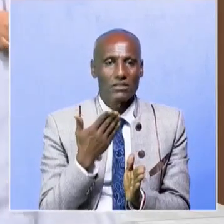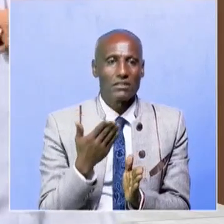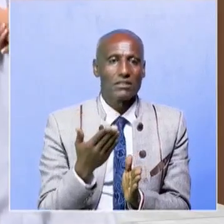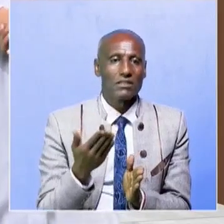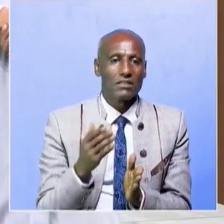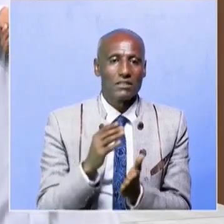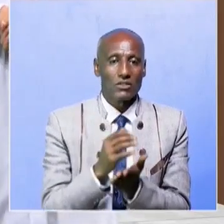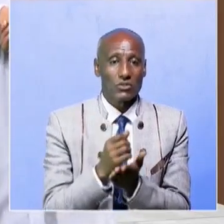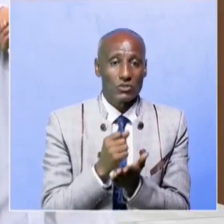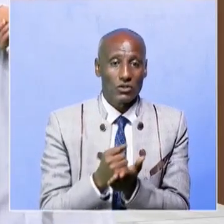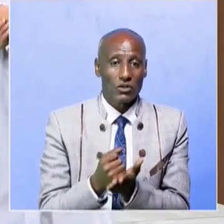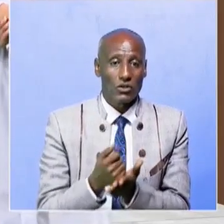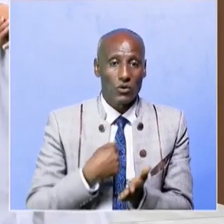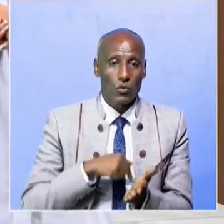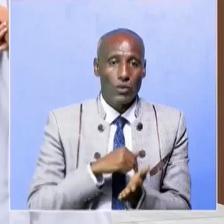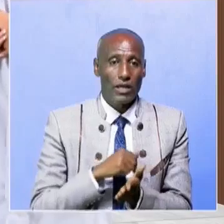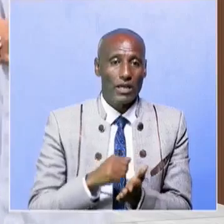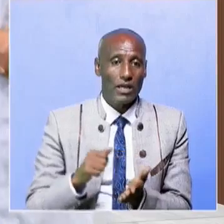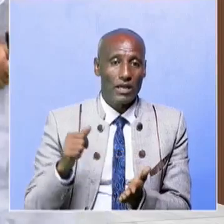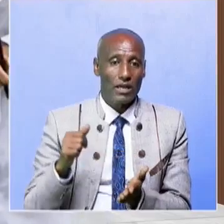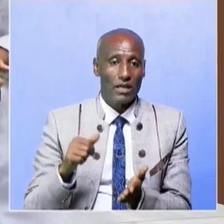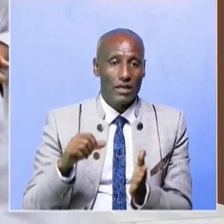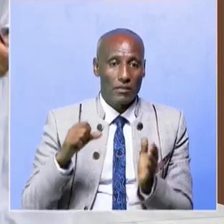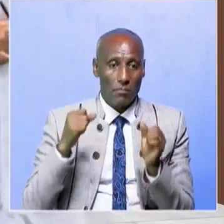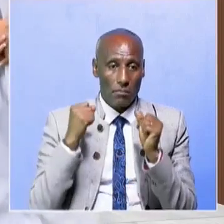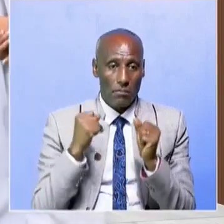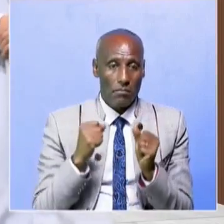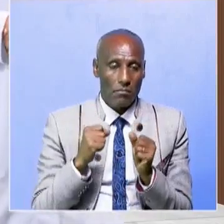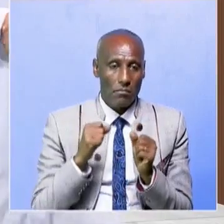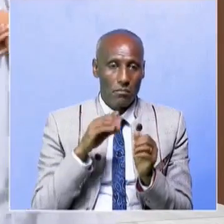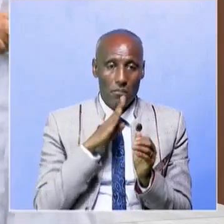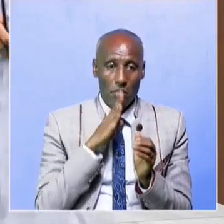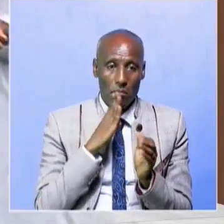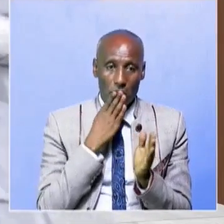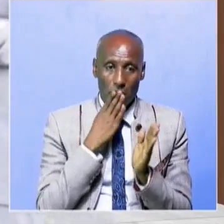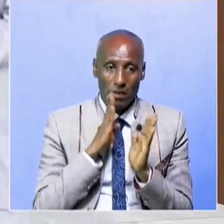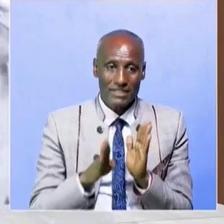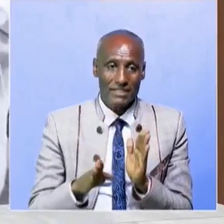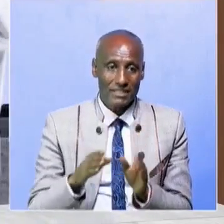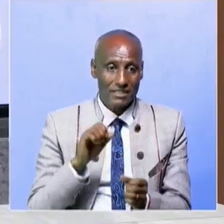So we must change that. So these